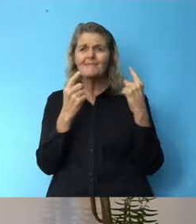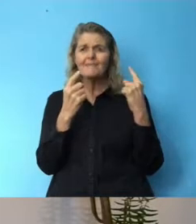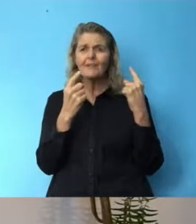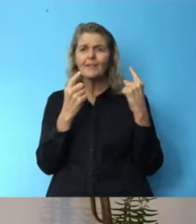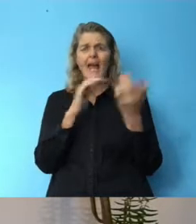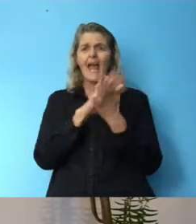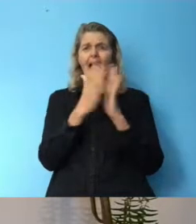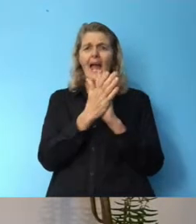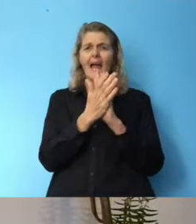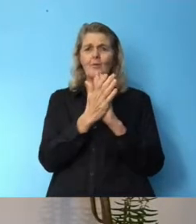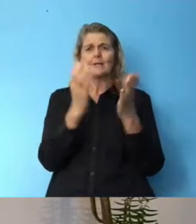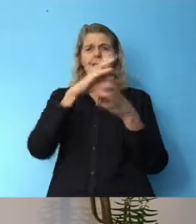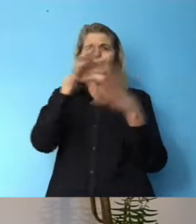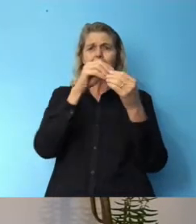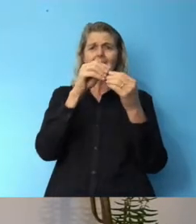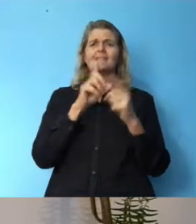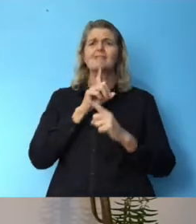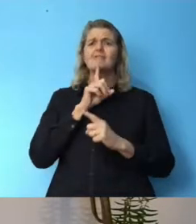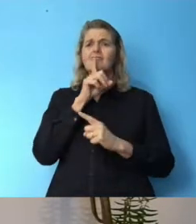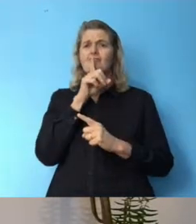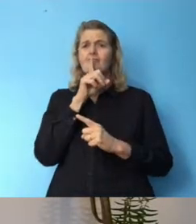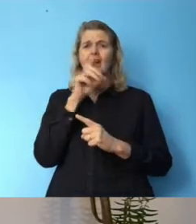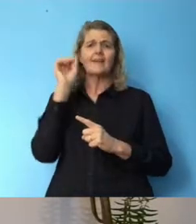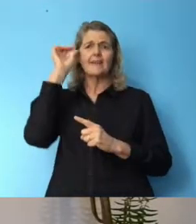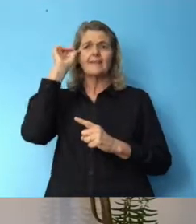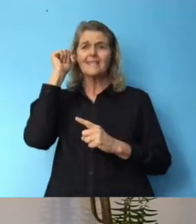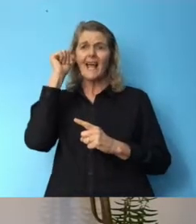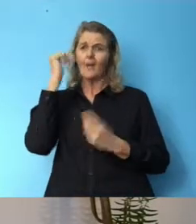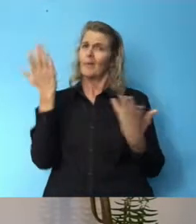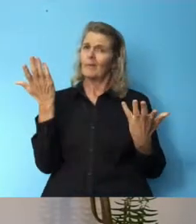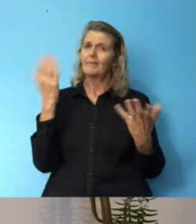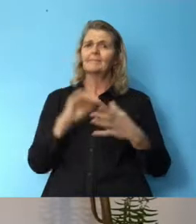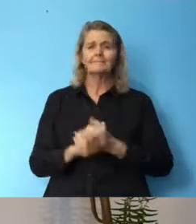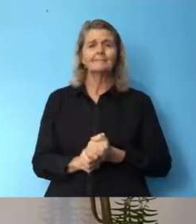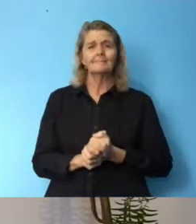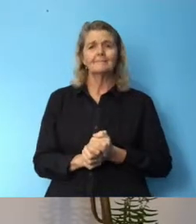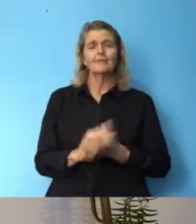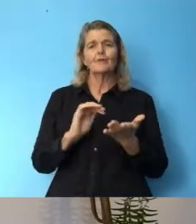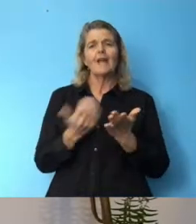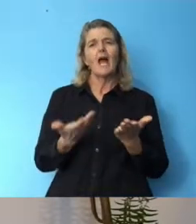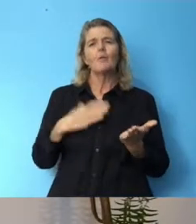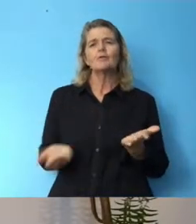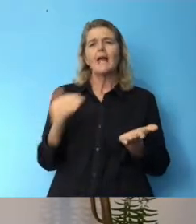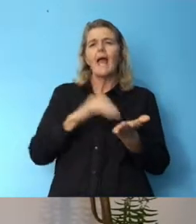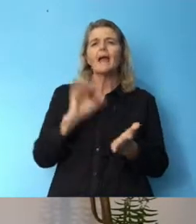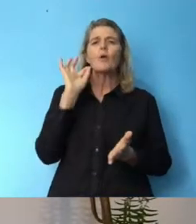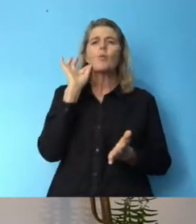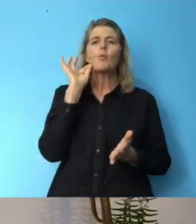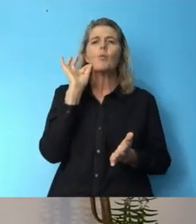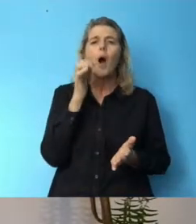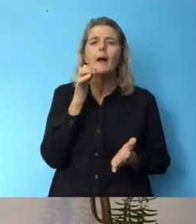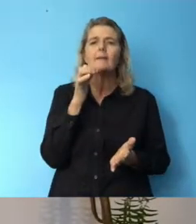between these two just by mixing a red and a yellow. You know, so now what I'm going to do is add a little bit of white into